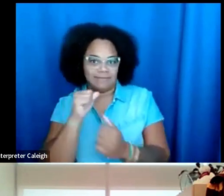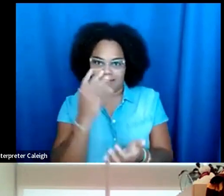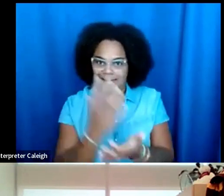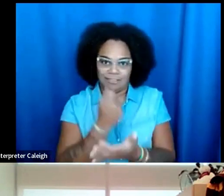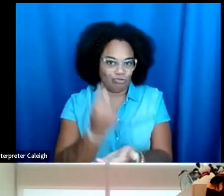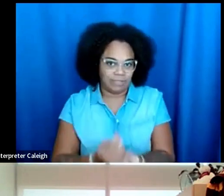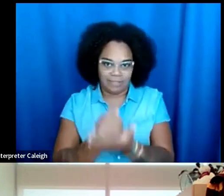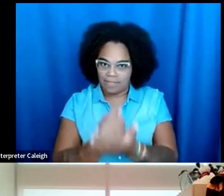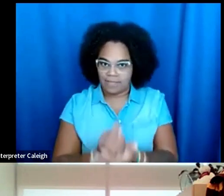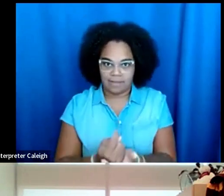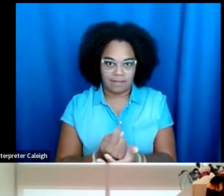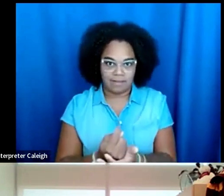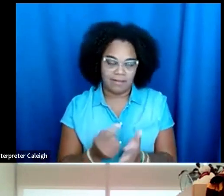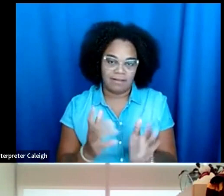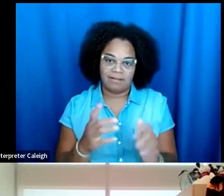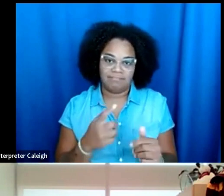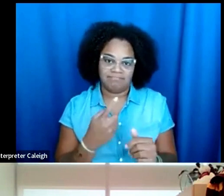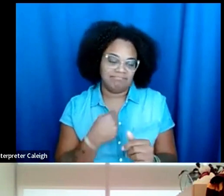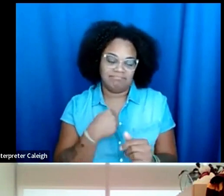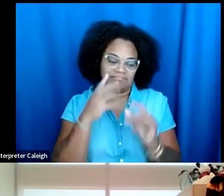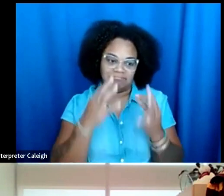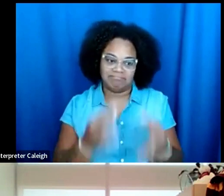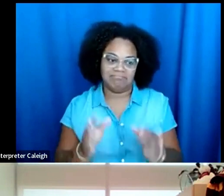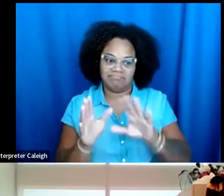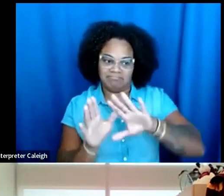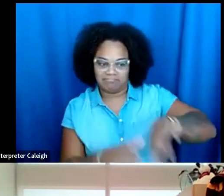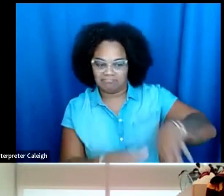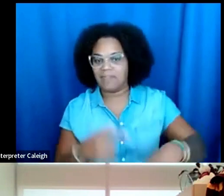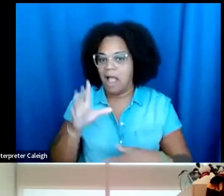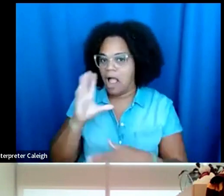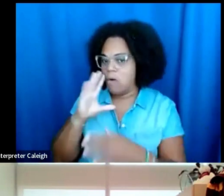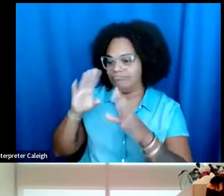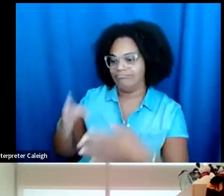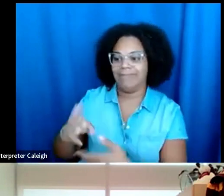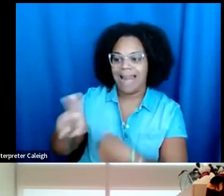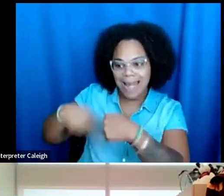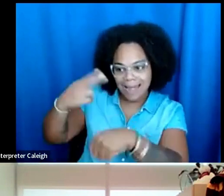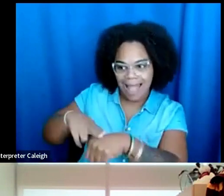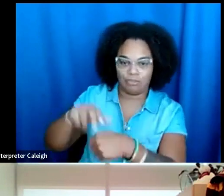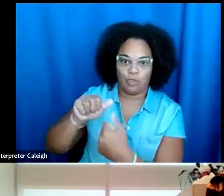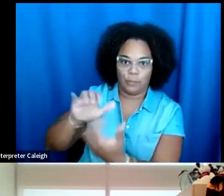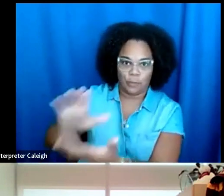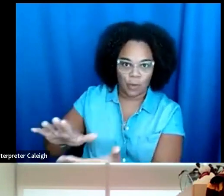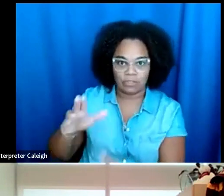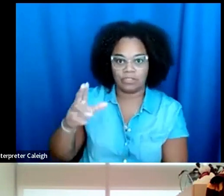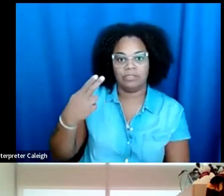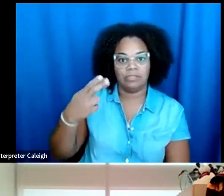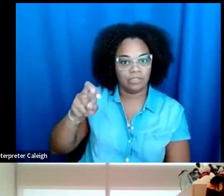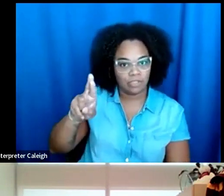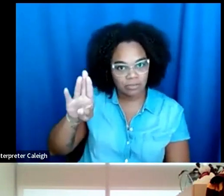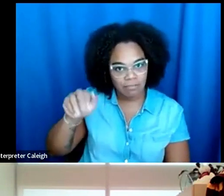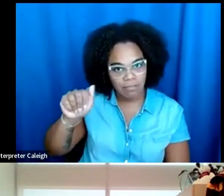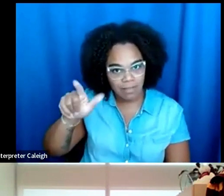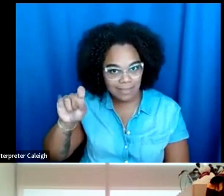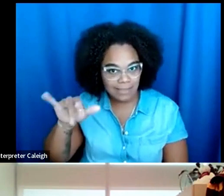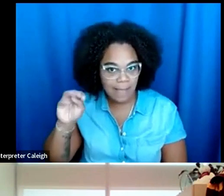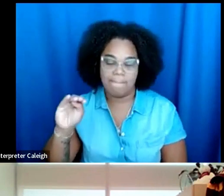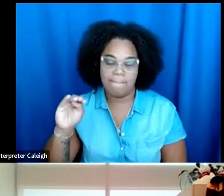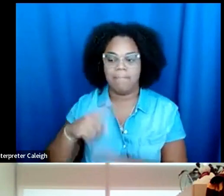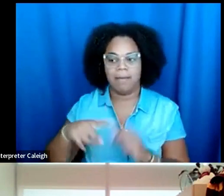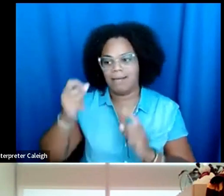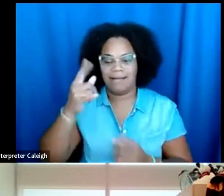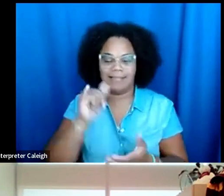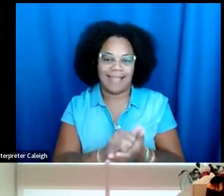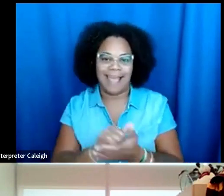to receive naturopathic and herbalism and things like that. But of course, that didn't solve my problem. And as